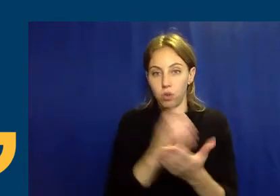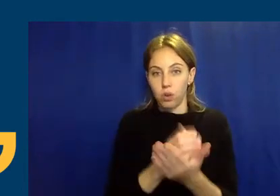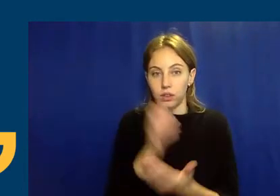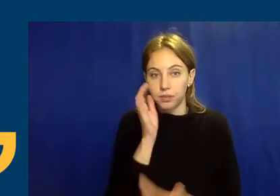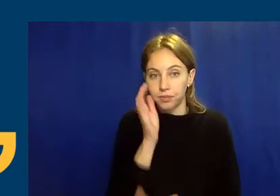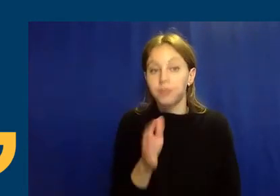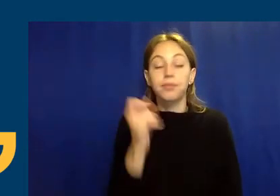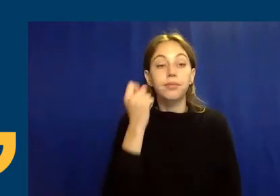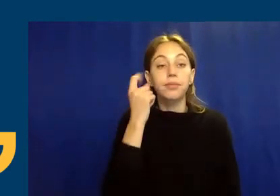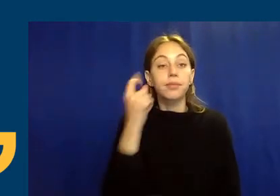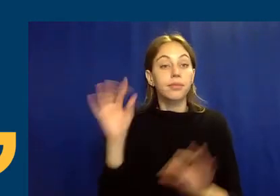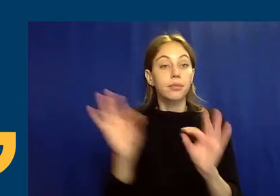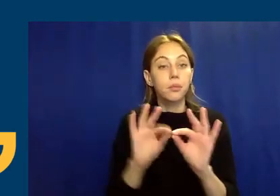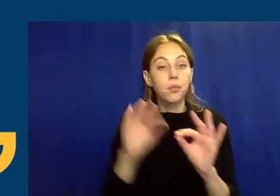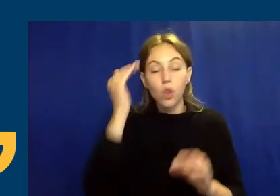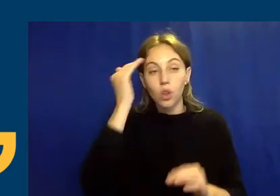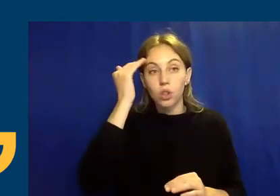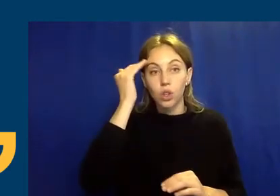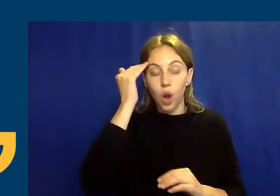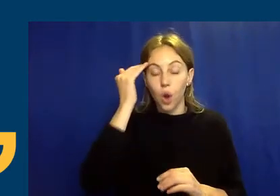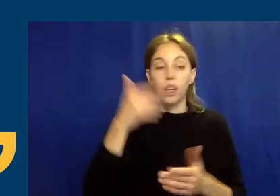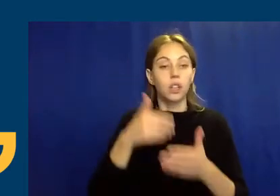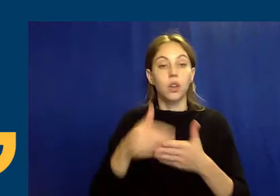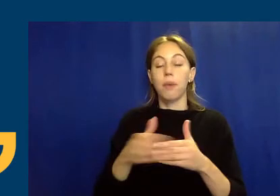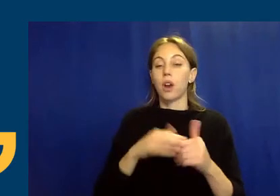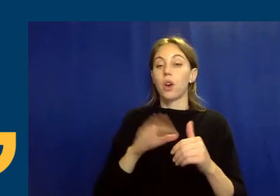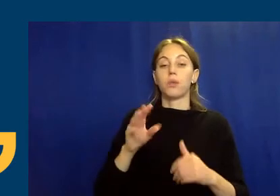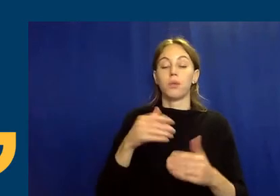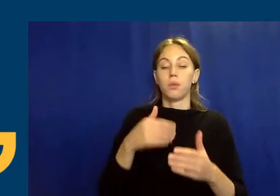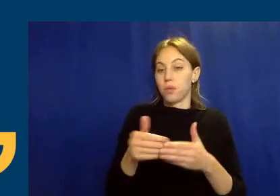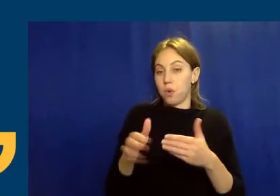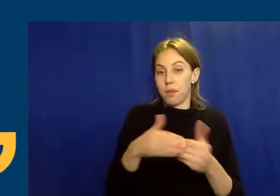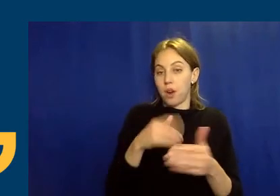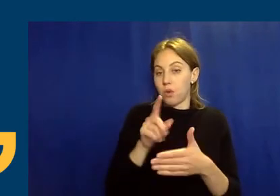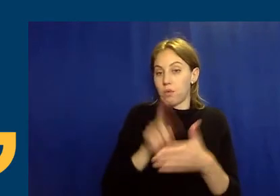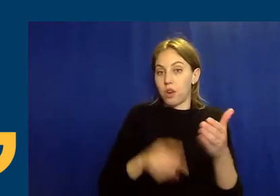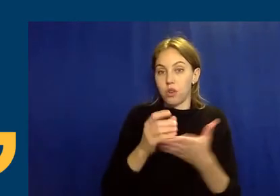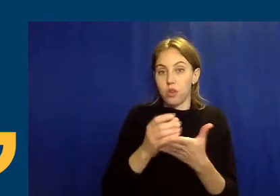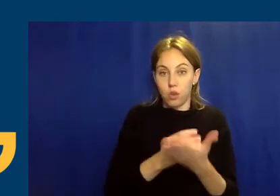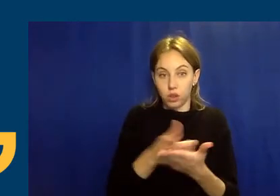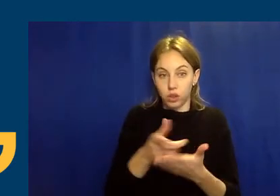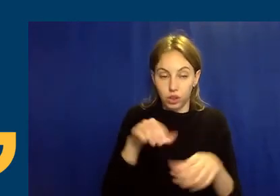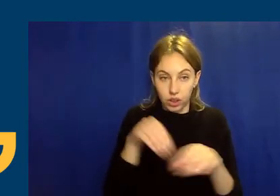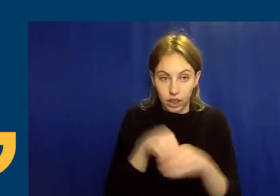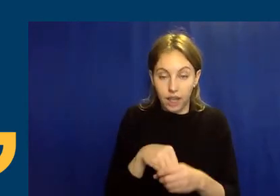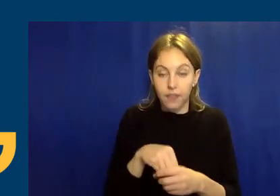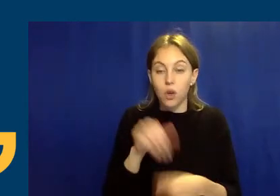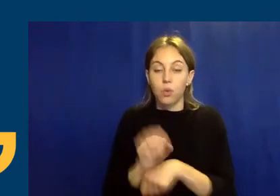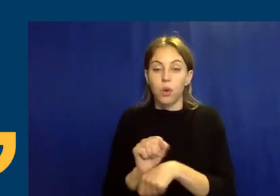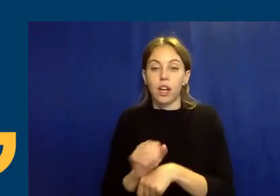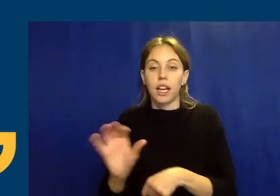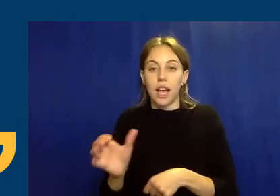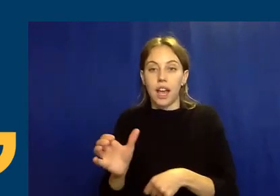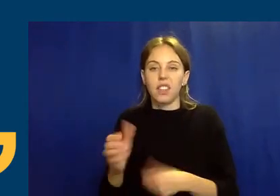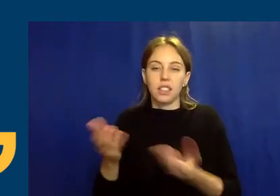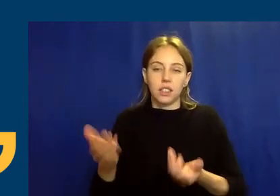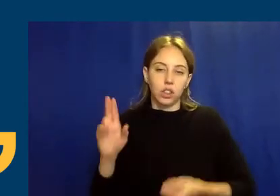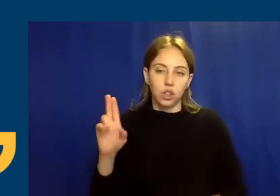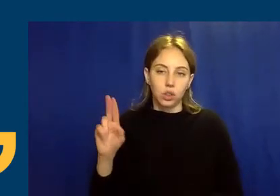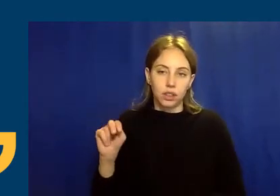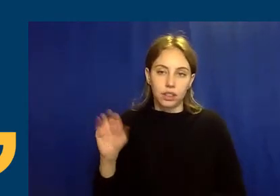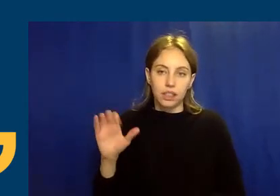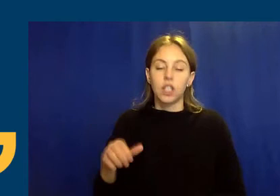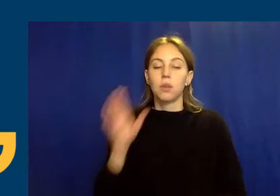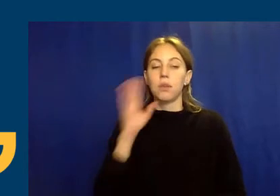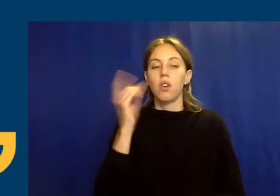what's important to know is that no matter what course you're in, when you're working in Canvas at UNC, you will always